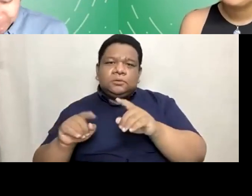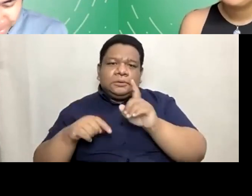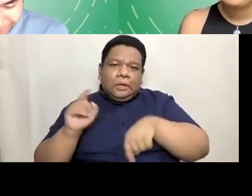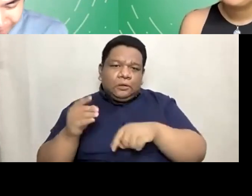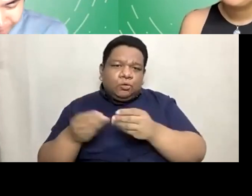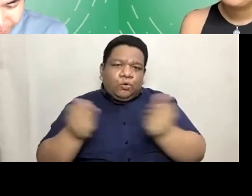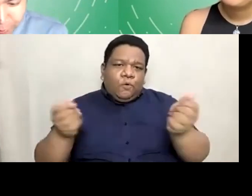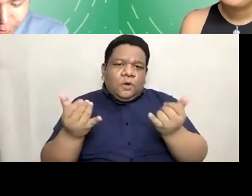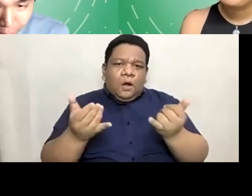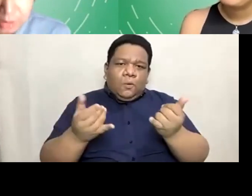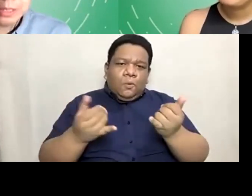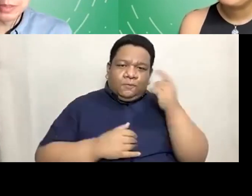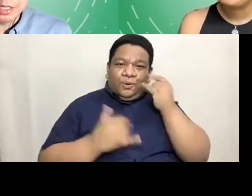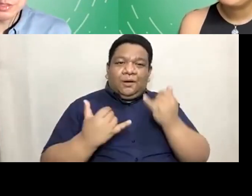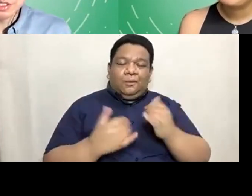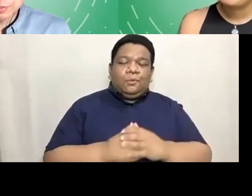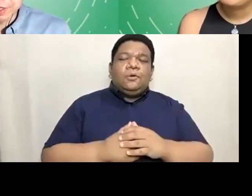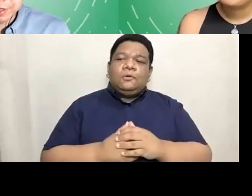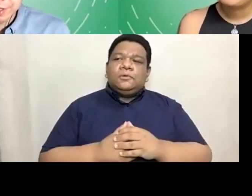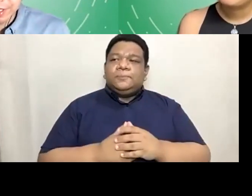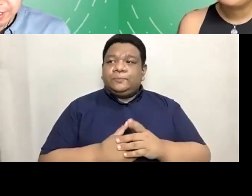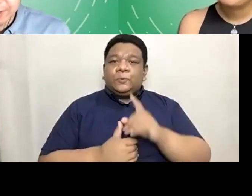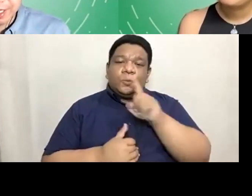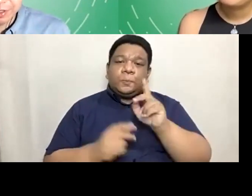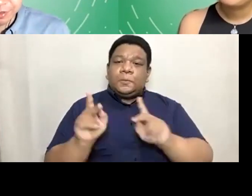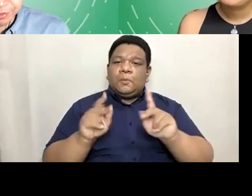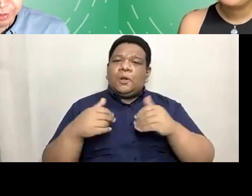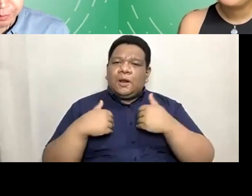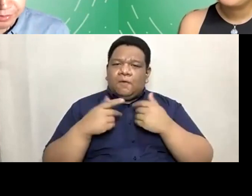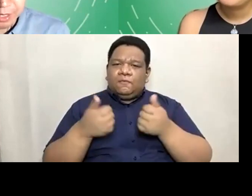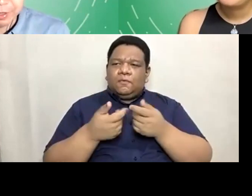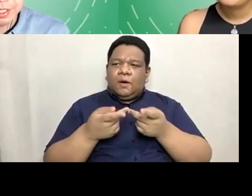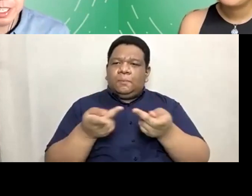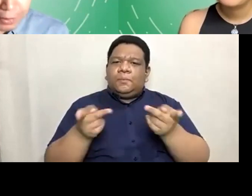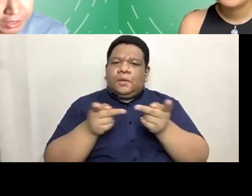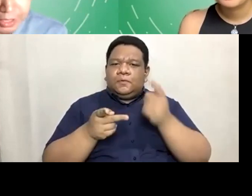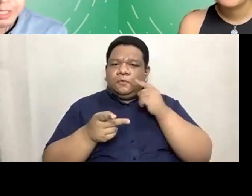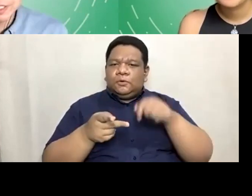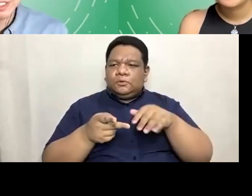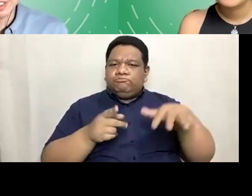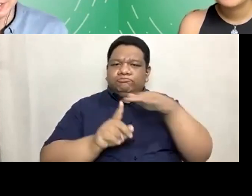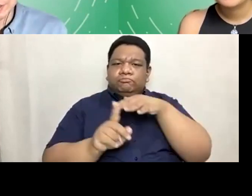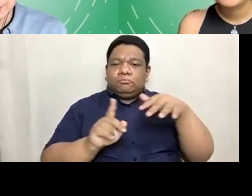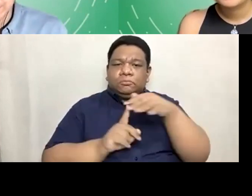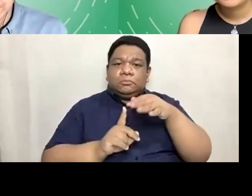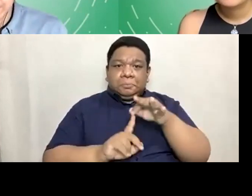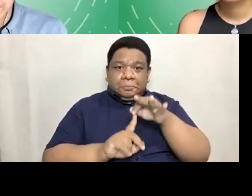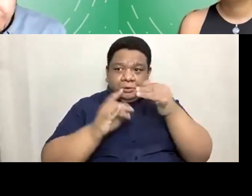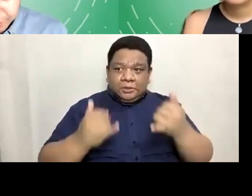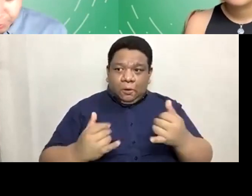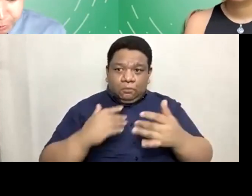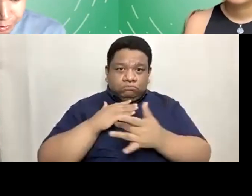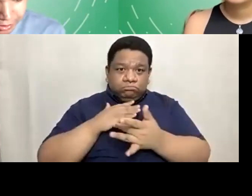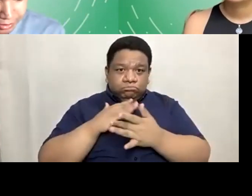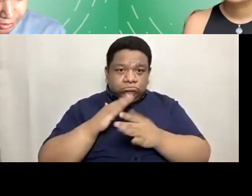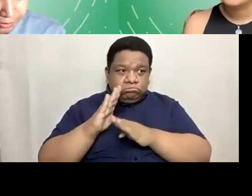um, there will always be a place for humans in these kinds of environments, especially in a digital age. In fact, the